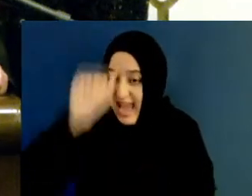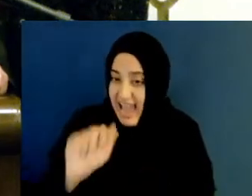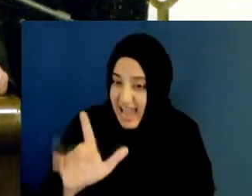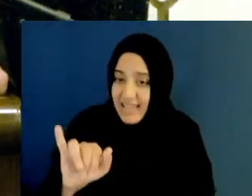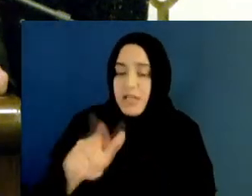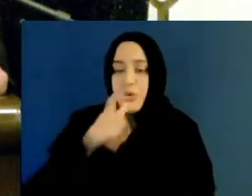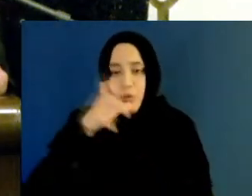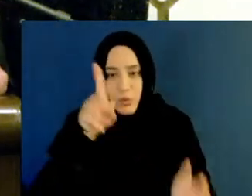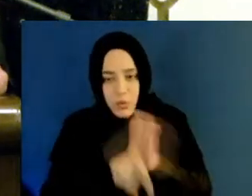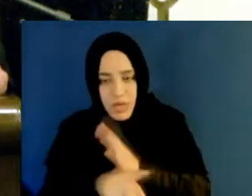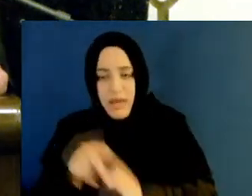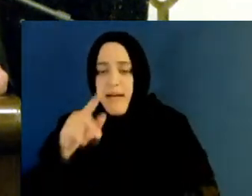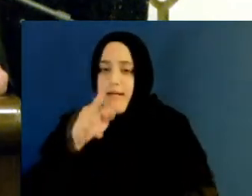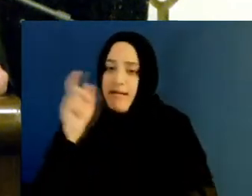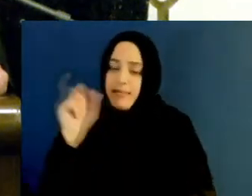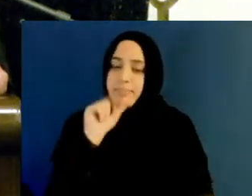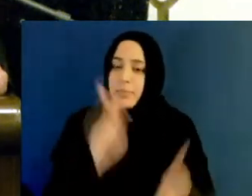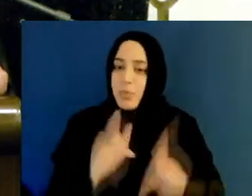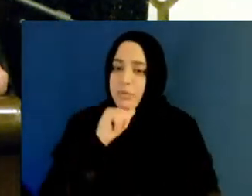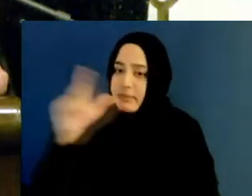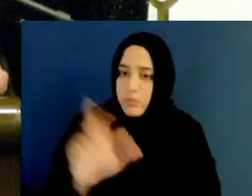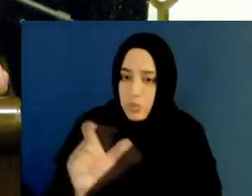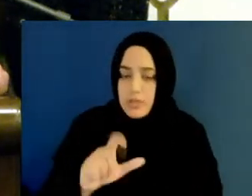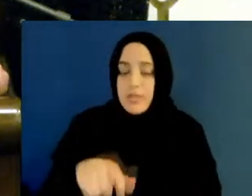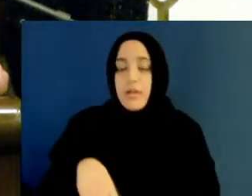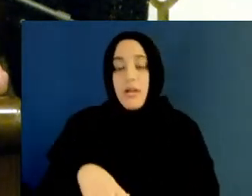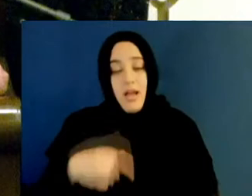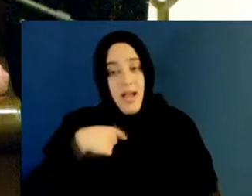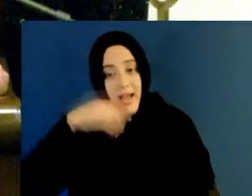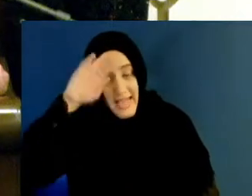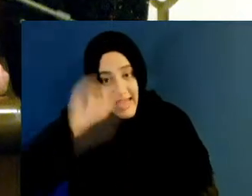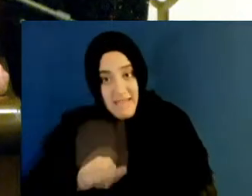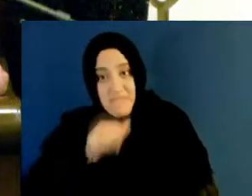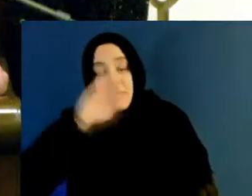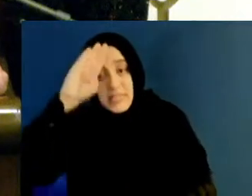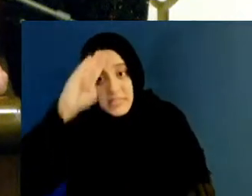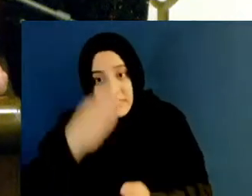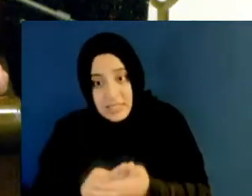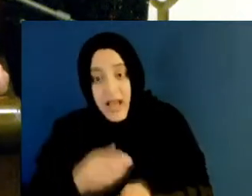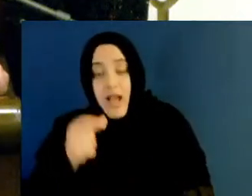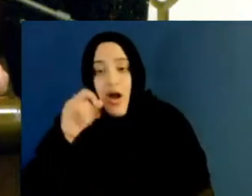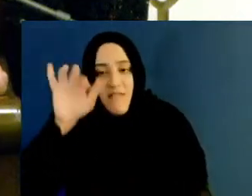Ali who has not done kufr for the blink of an eye.